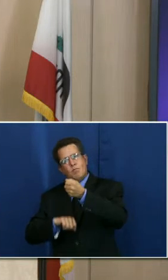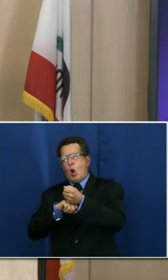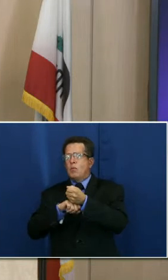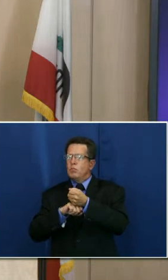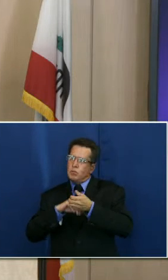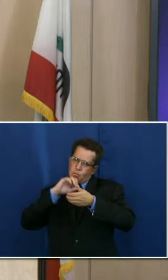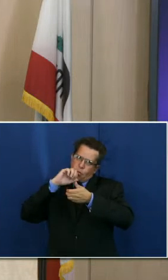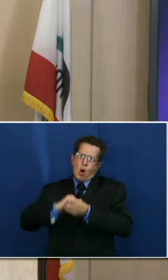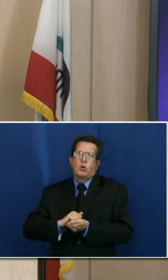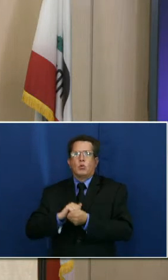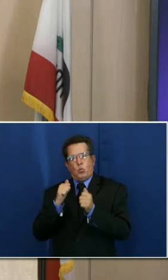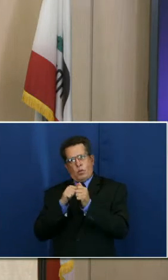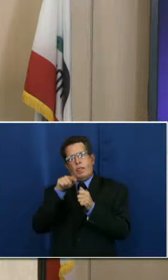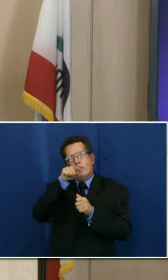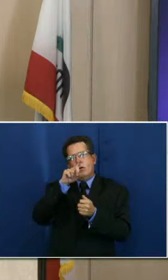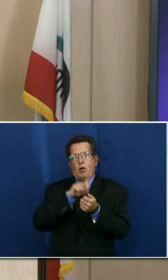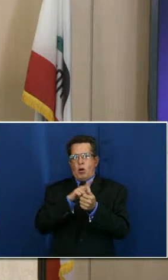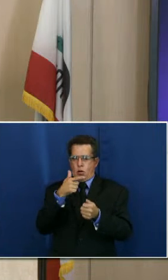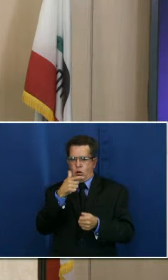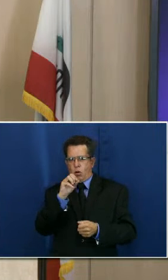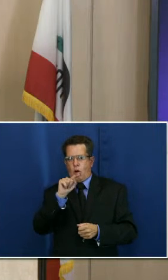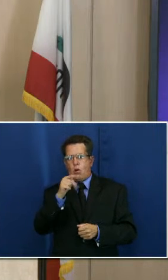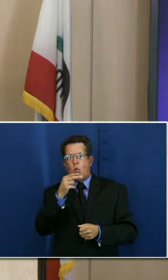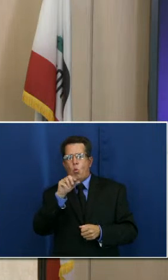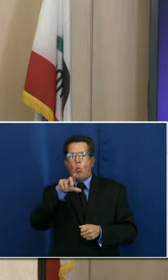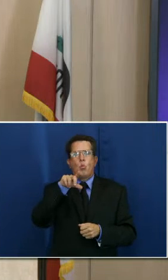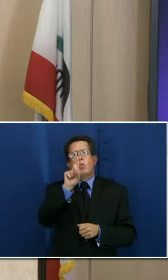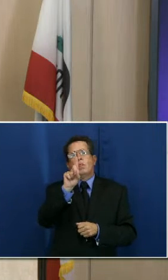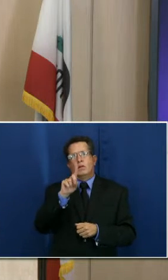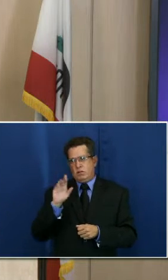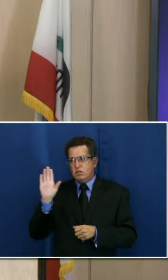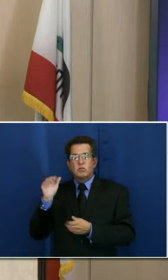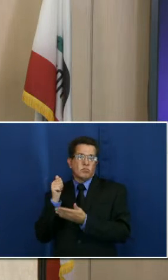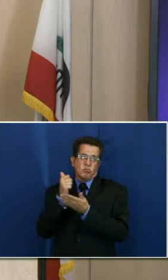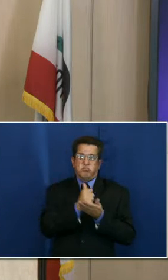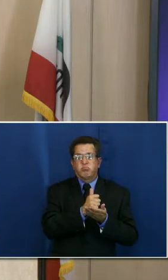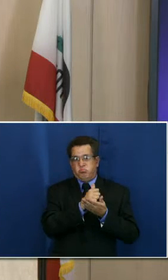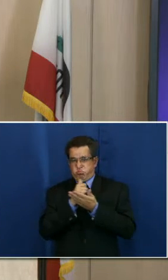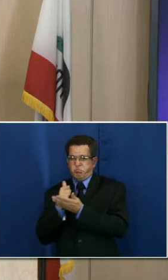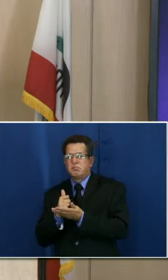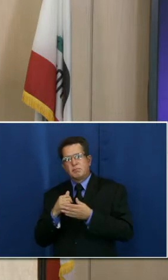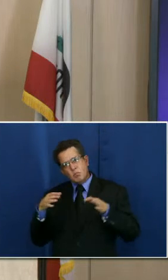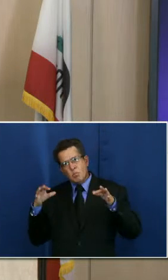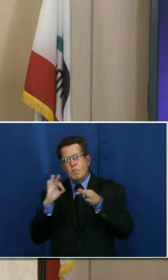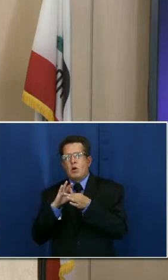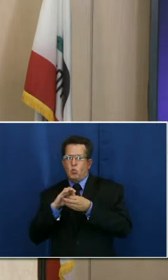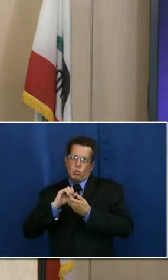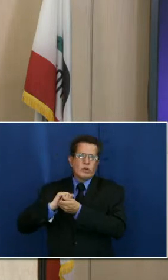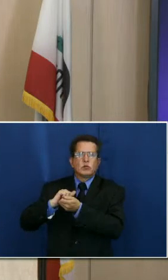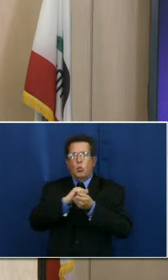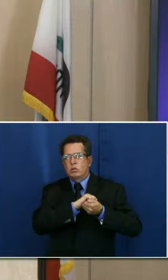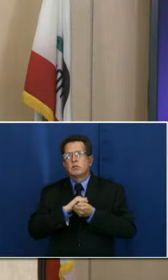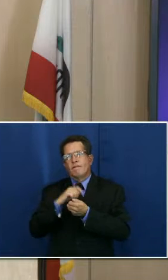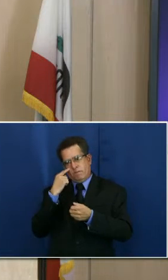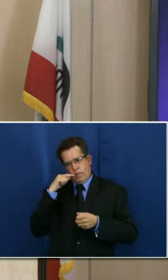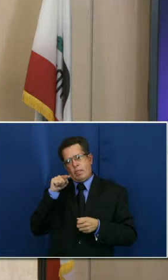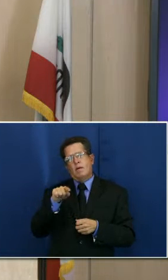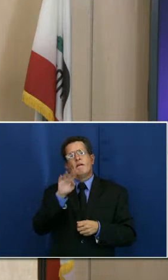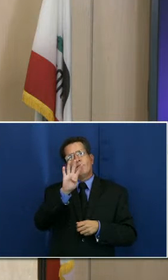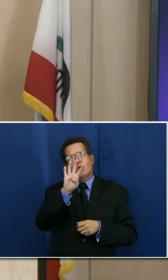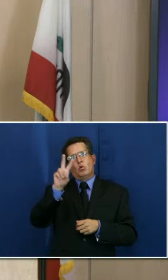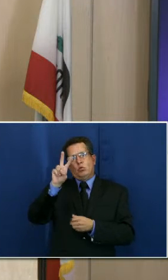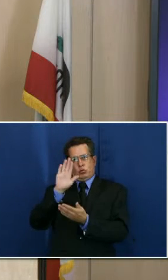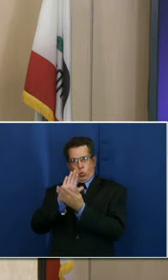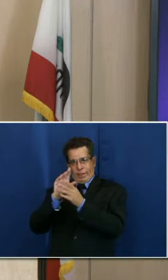partnership with Dr. Gothold, the County Office of Education, to provide the resources, again, both to the 42 public